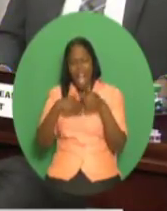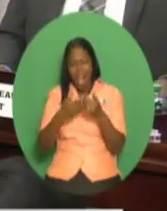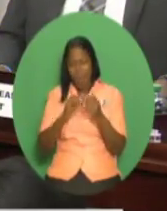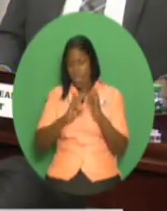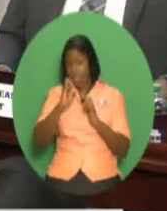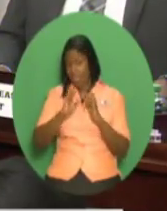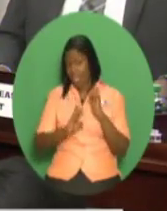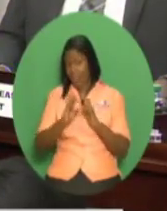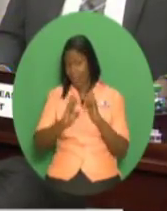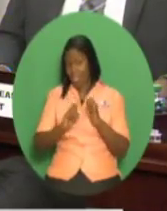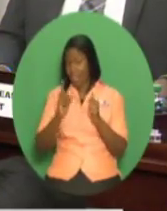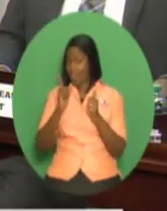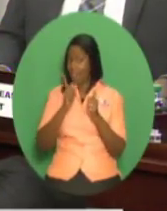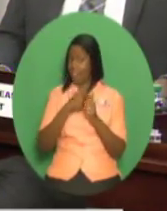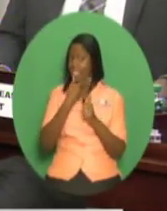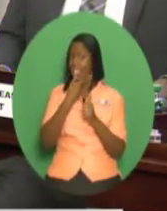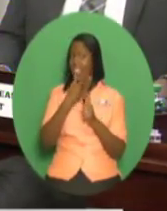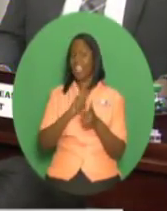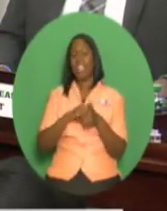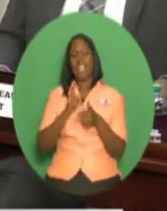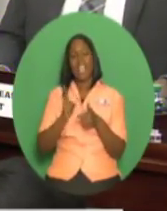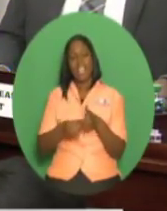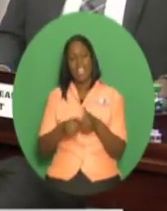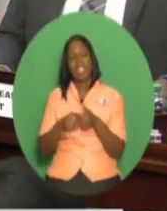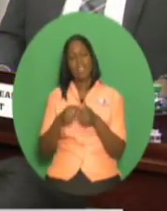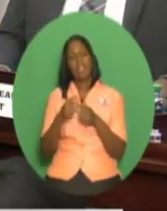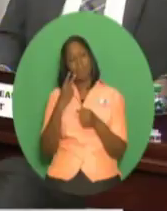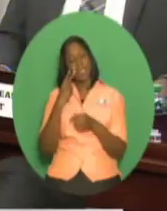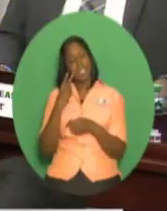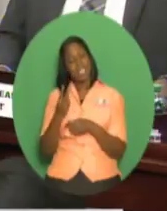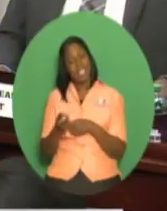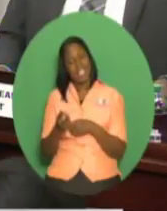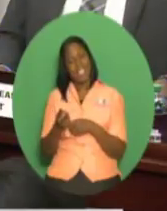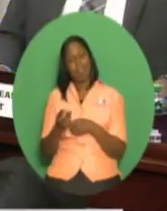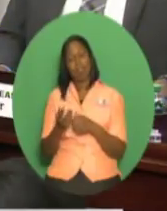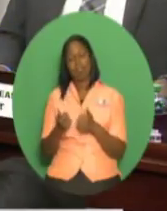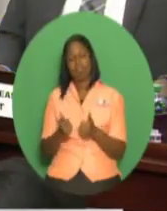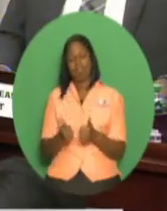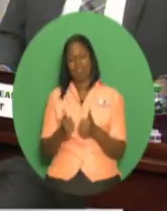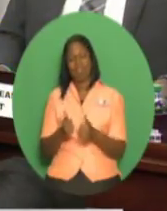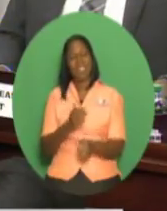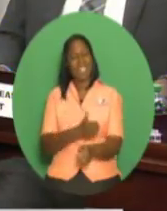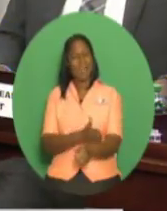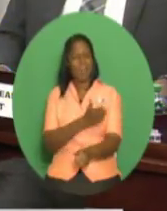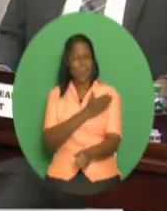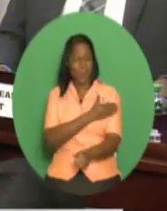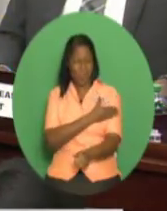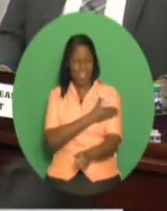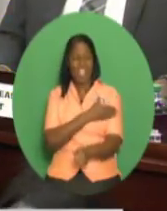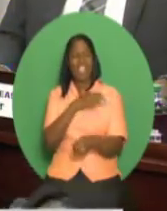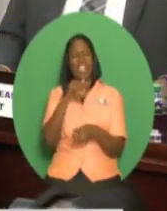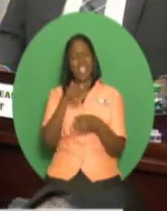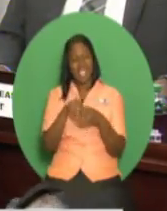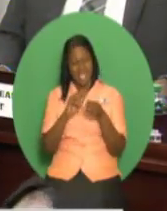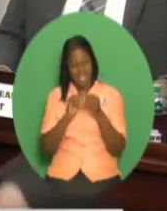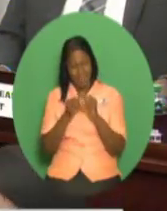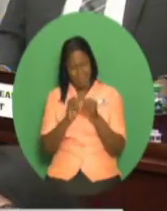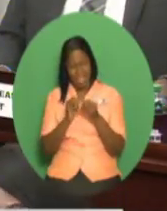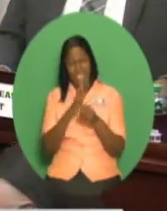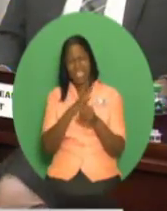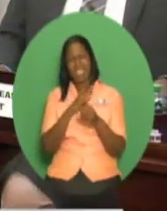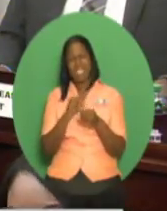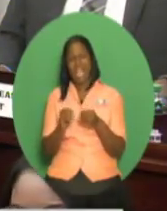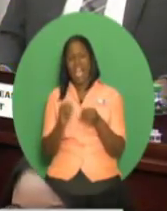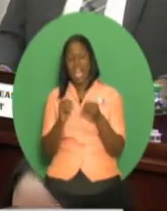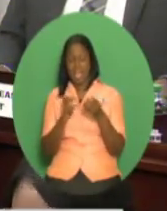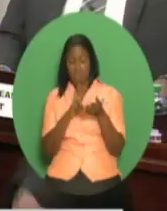And as a result, we have already seen an improvement in numeracy and the literacy among those